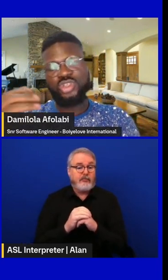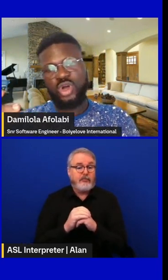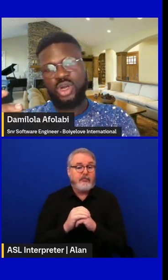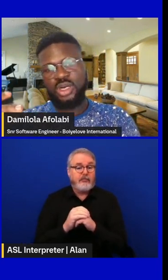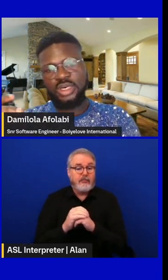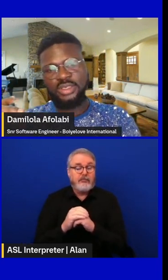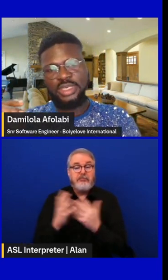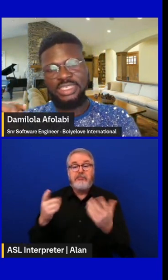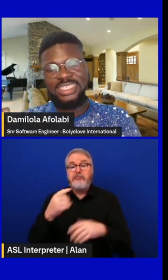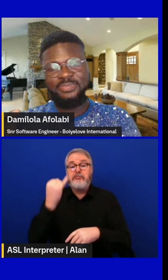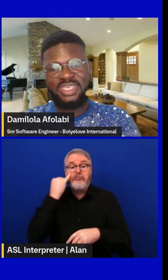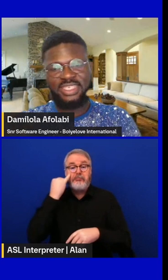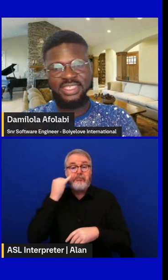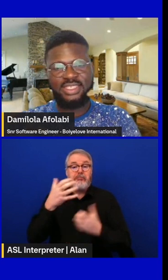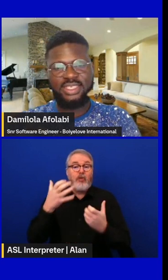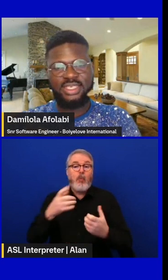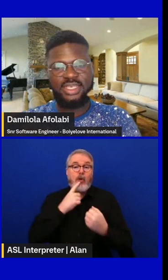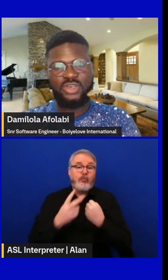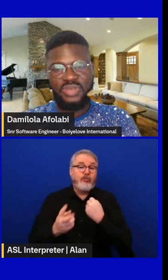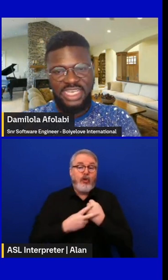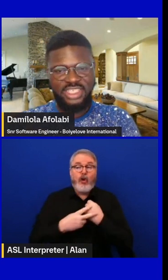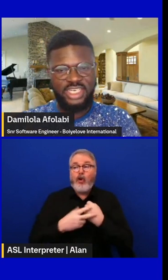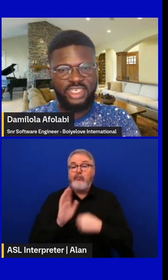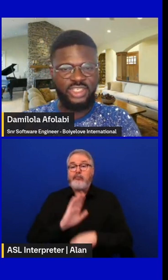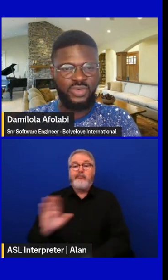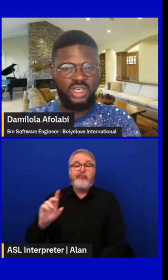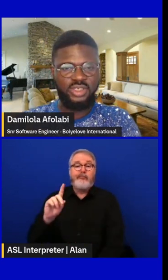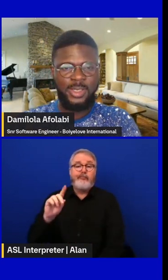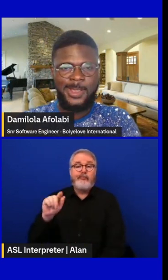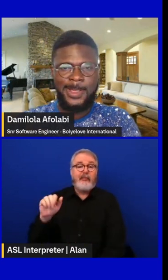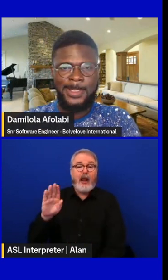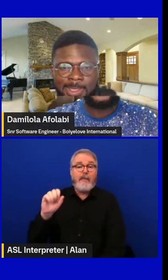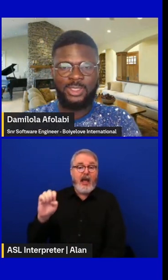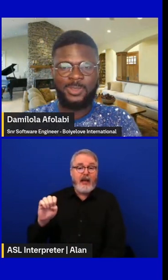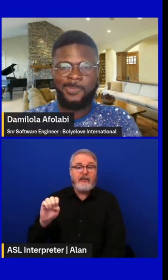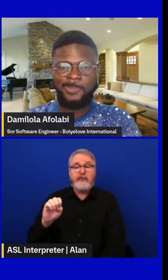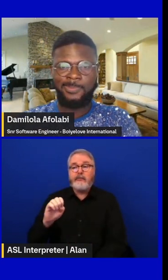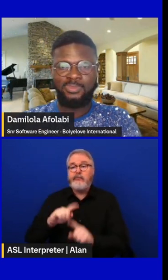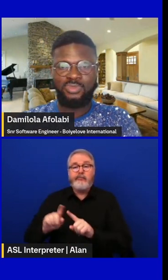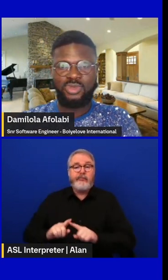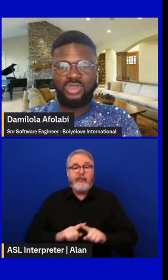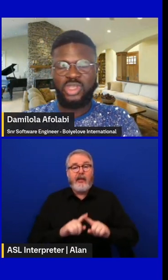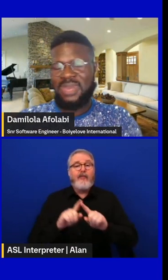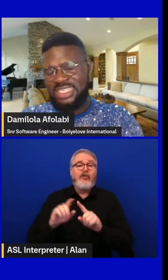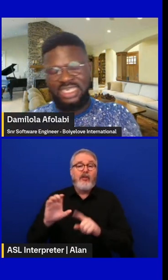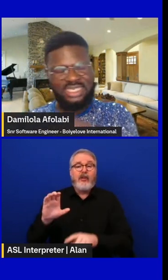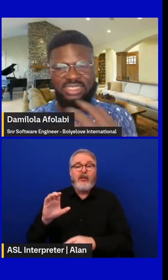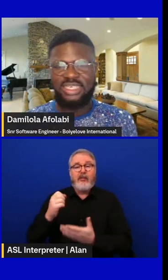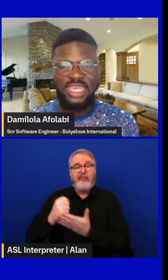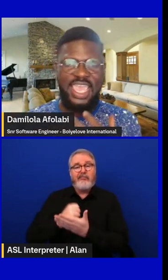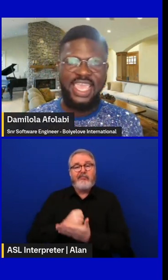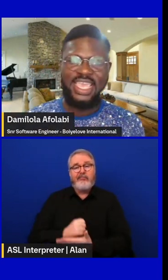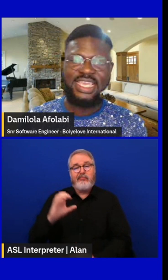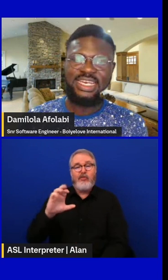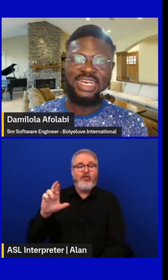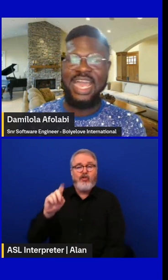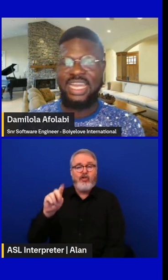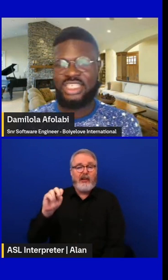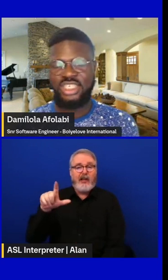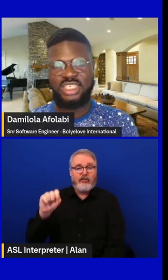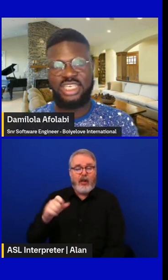Or you want to store database credentials as well. So imagine